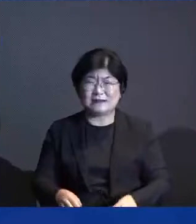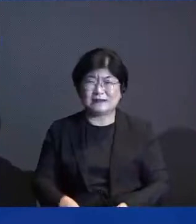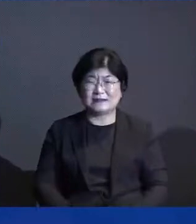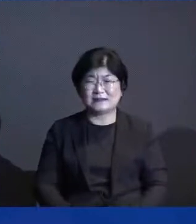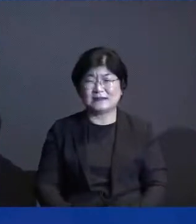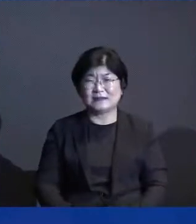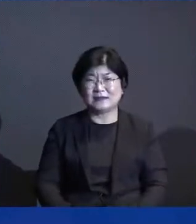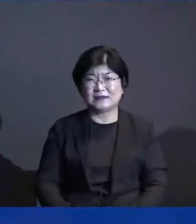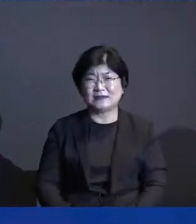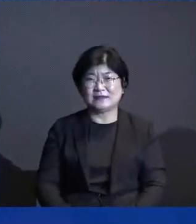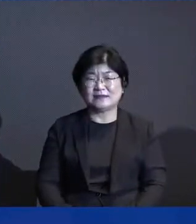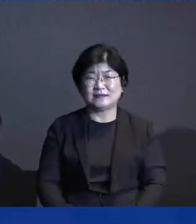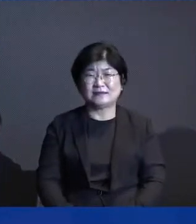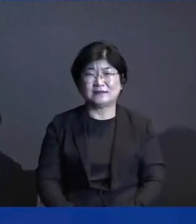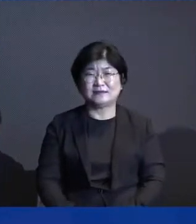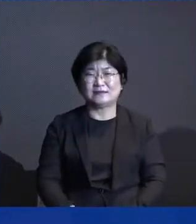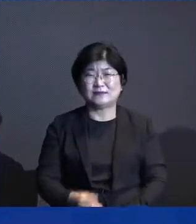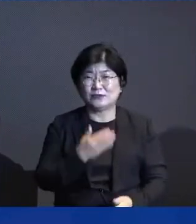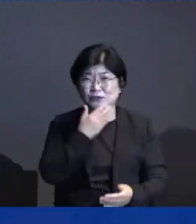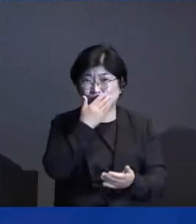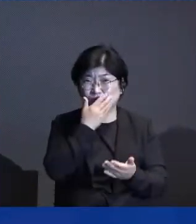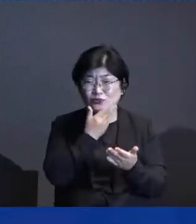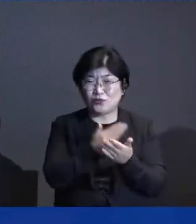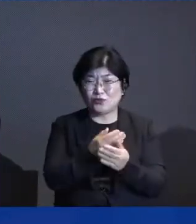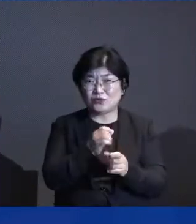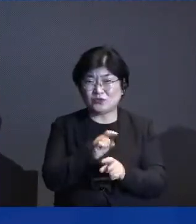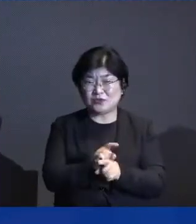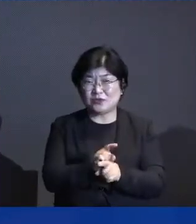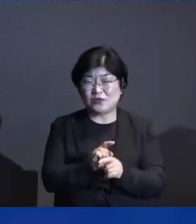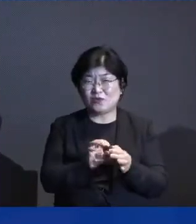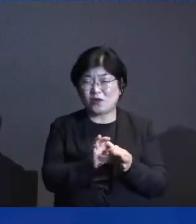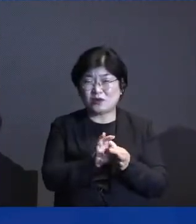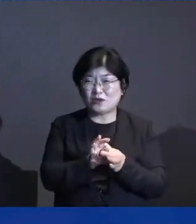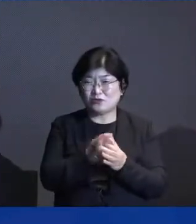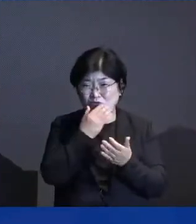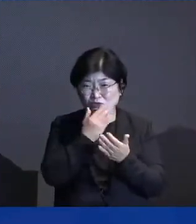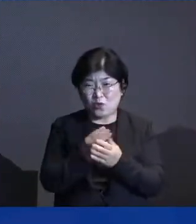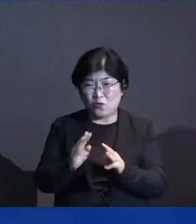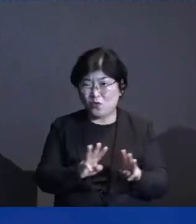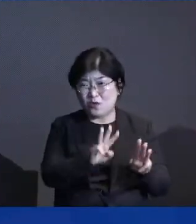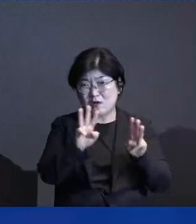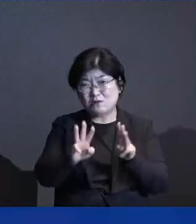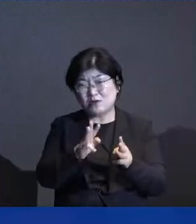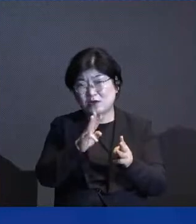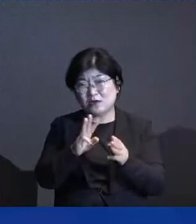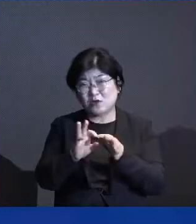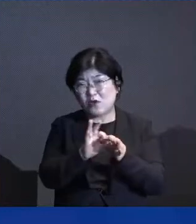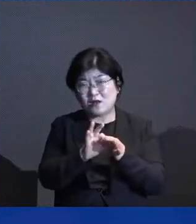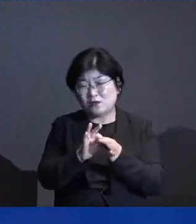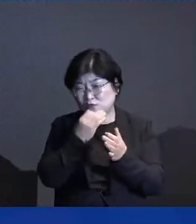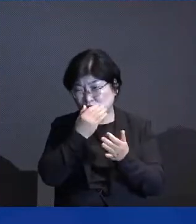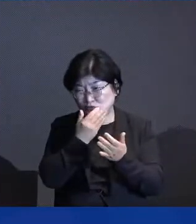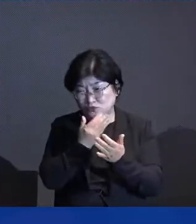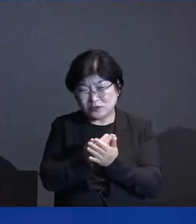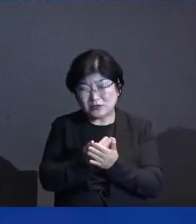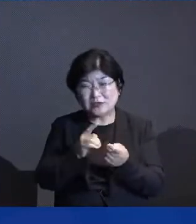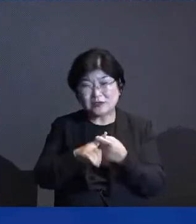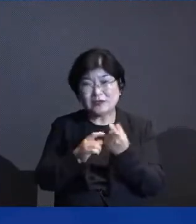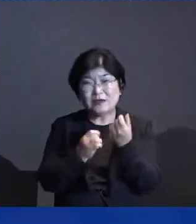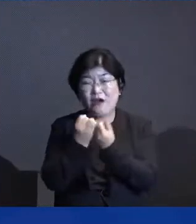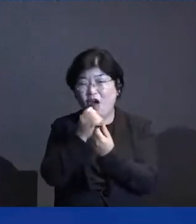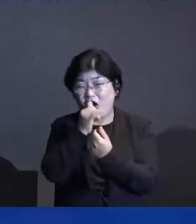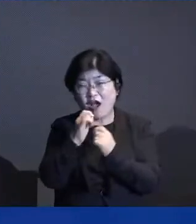may require individual level interventions such as cognitive skills